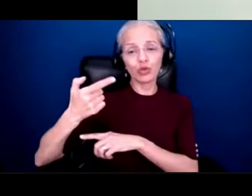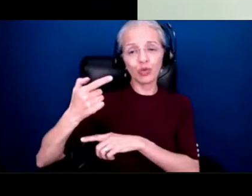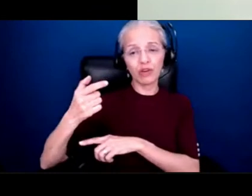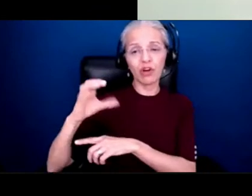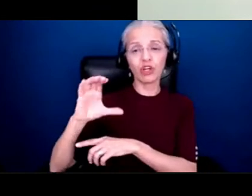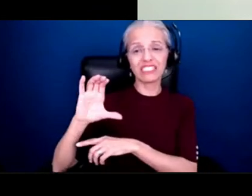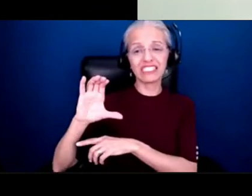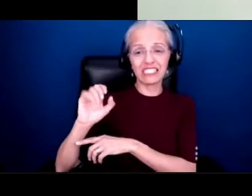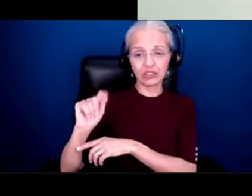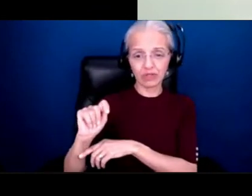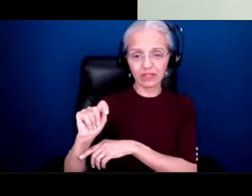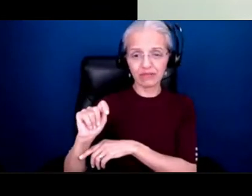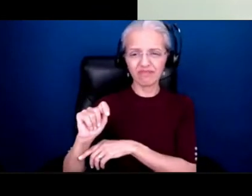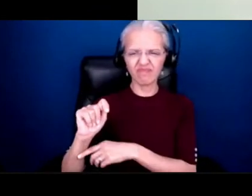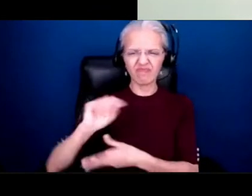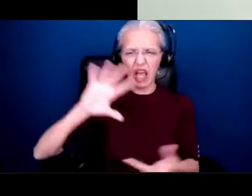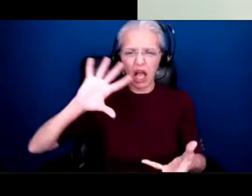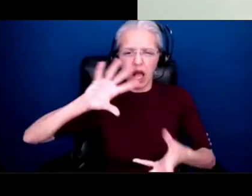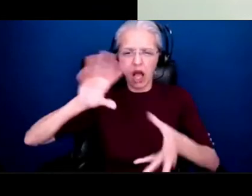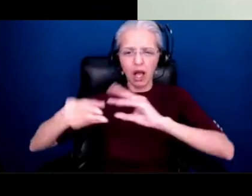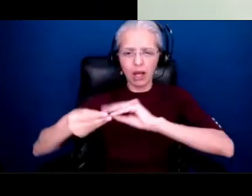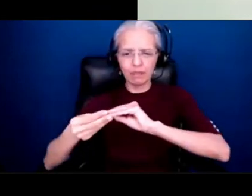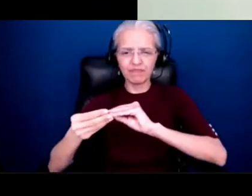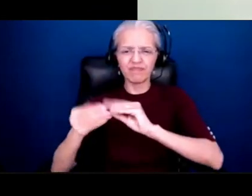people and disability visibility,